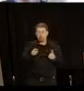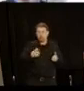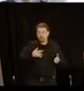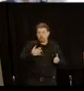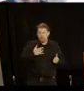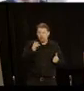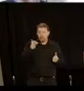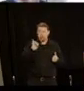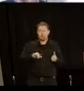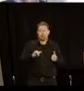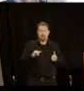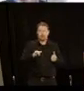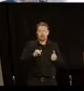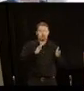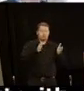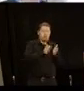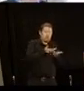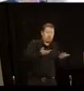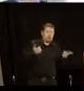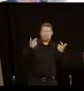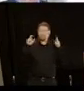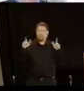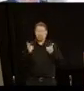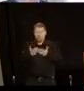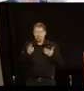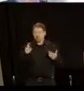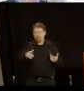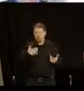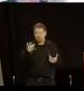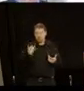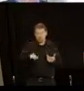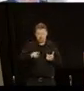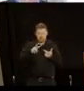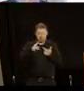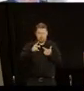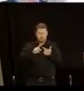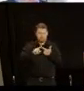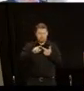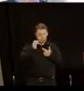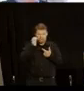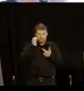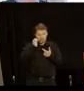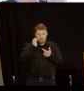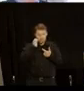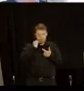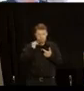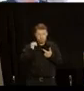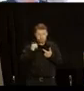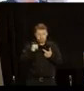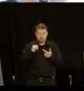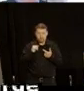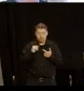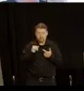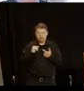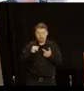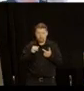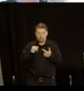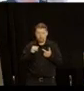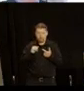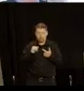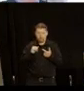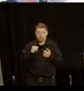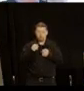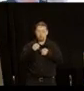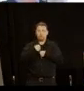interactions both large and small. The second key area is the centerpiece of why any of us are here today, is